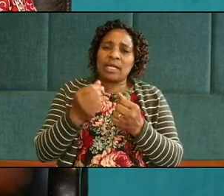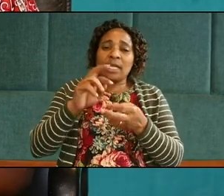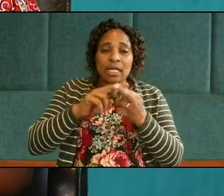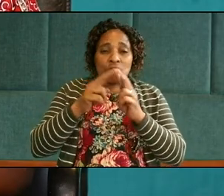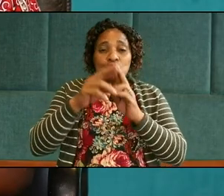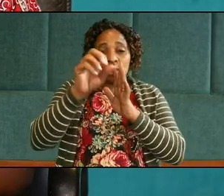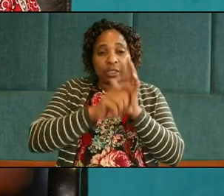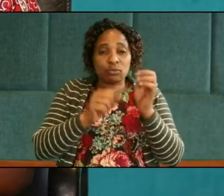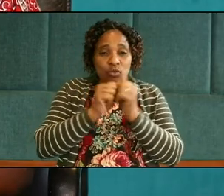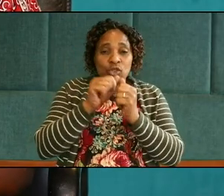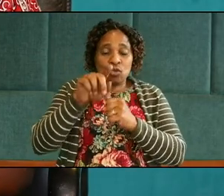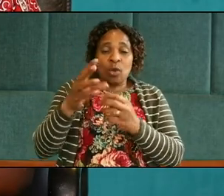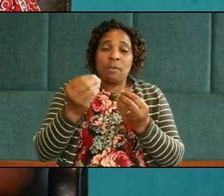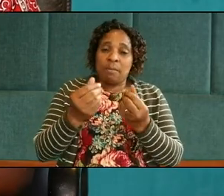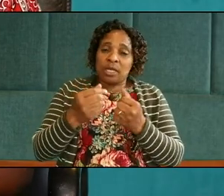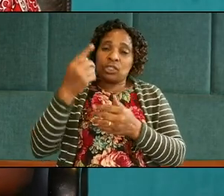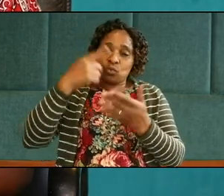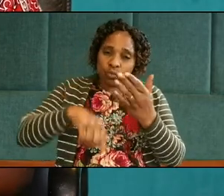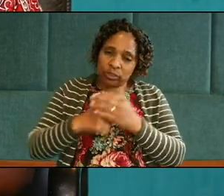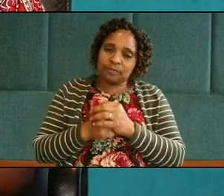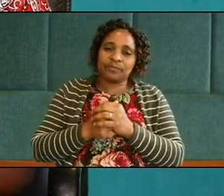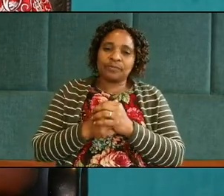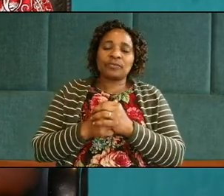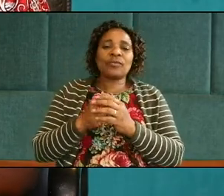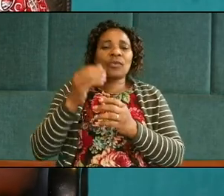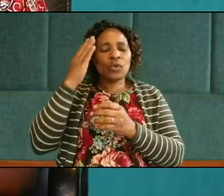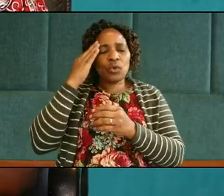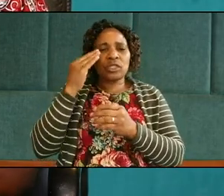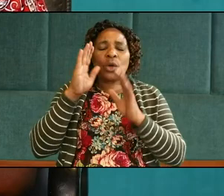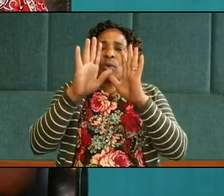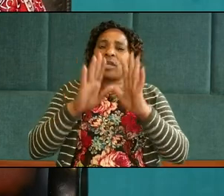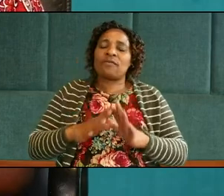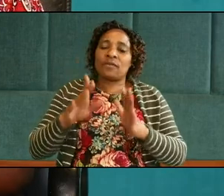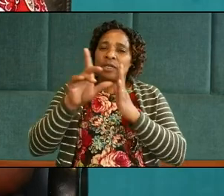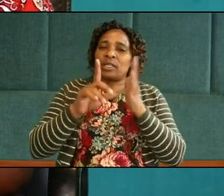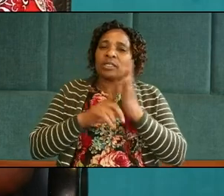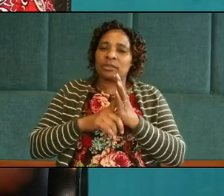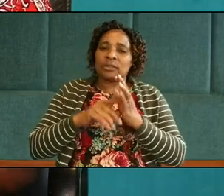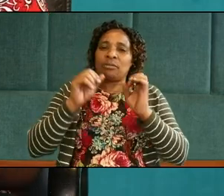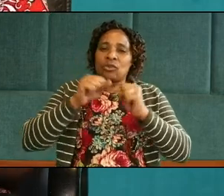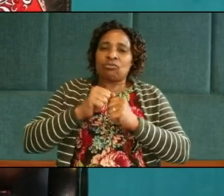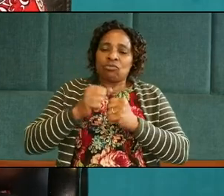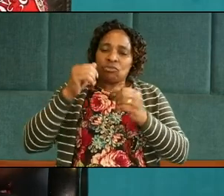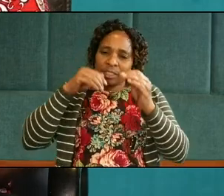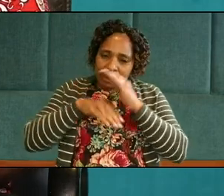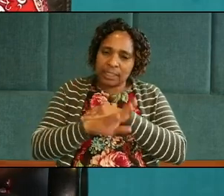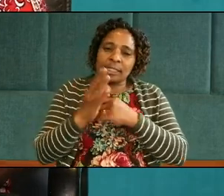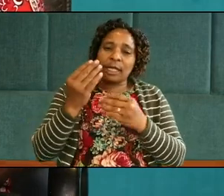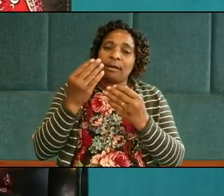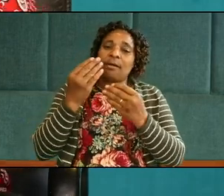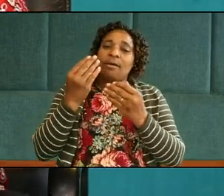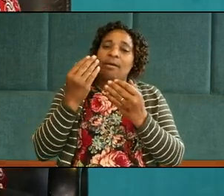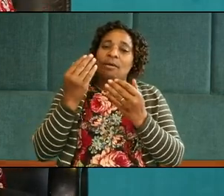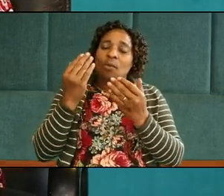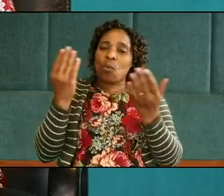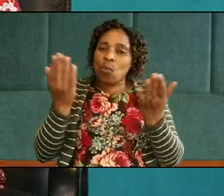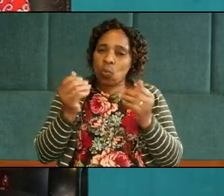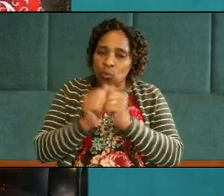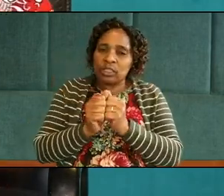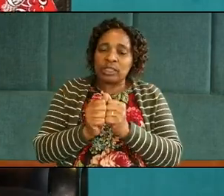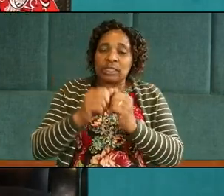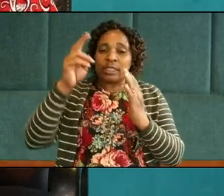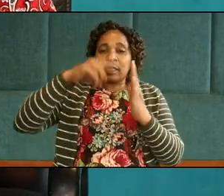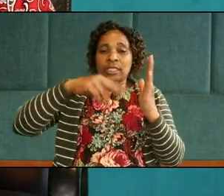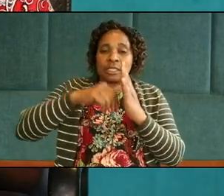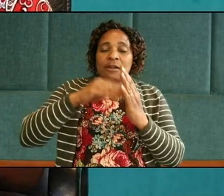should you have with your money. And, you know, it's a wonderful lesson, and we're going to dive right in with reading